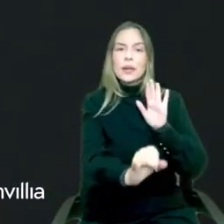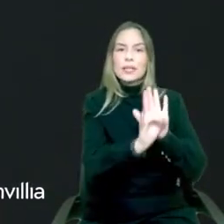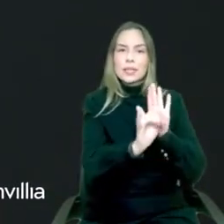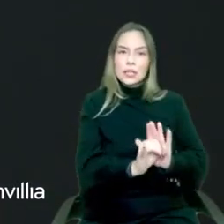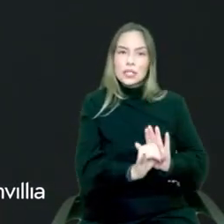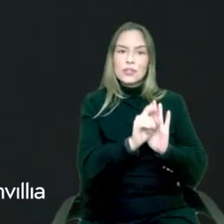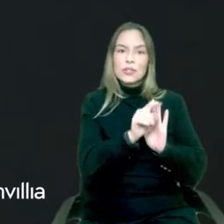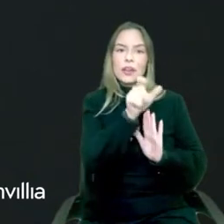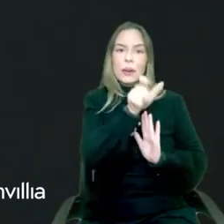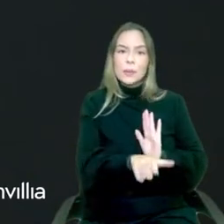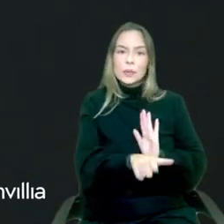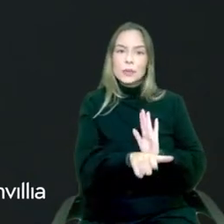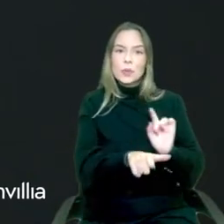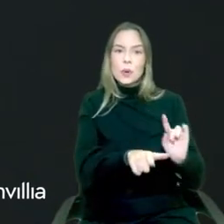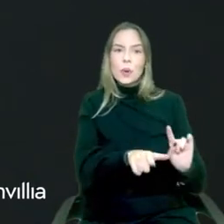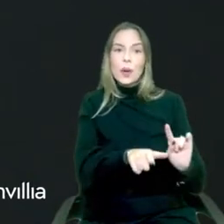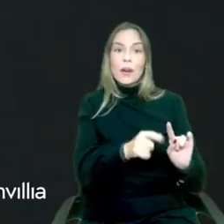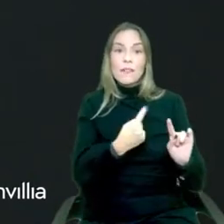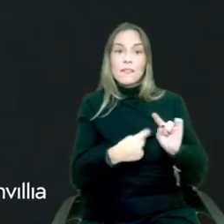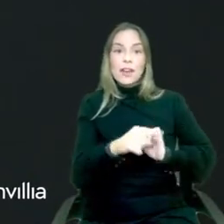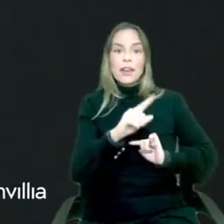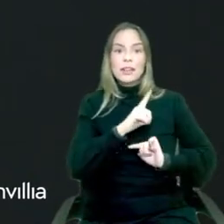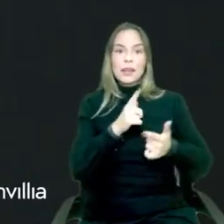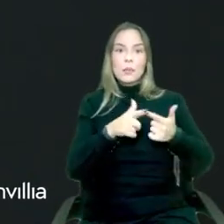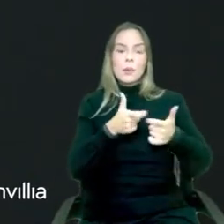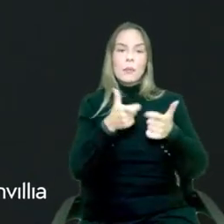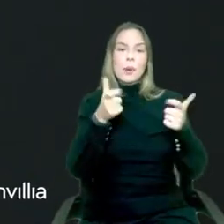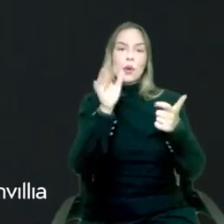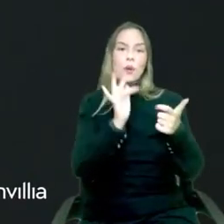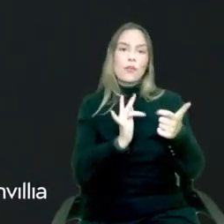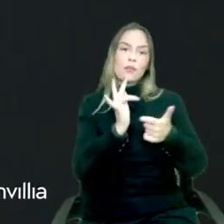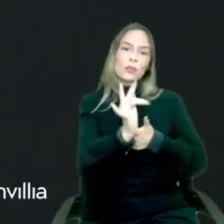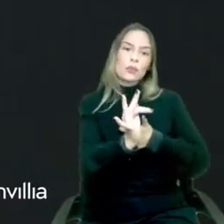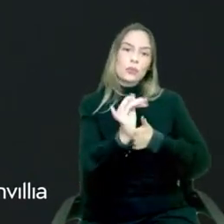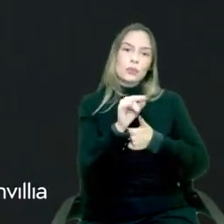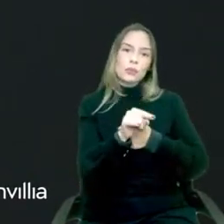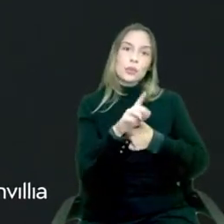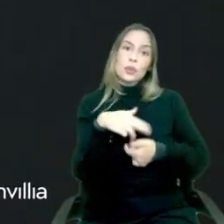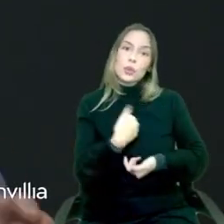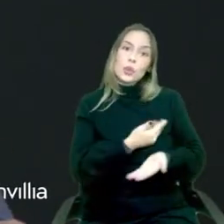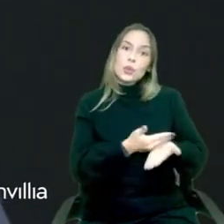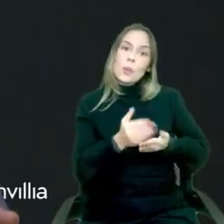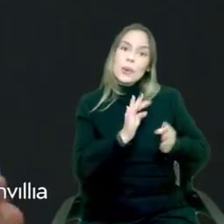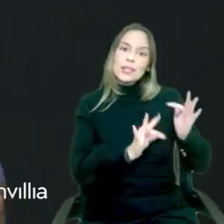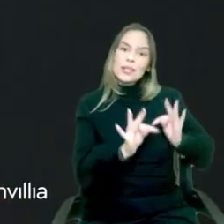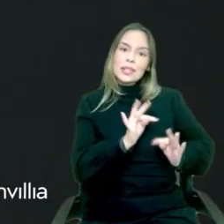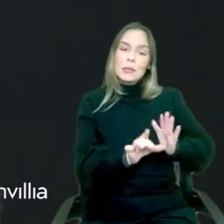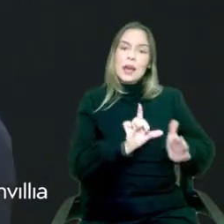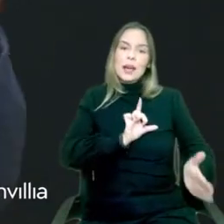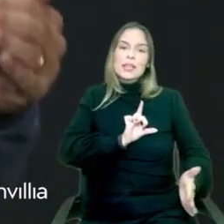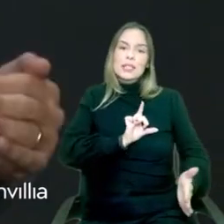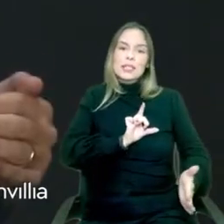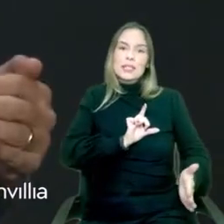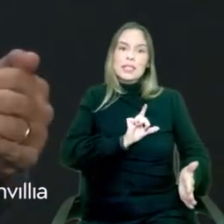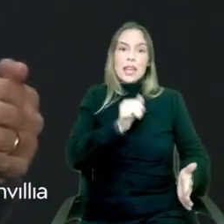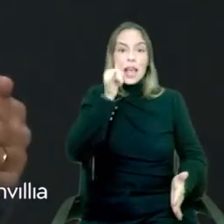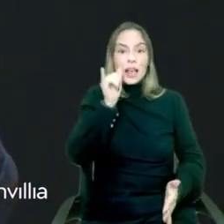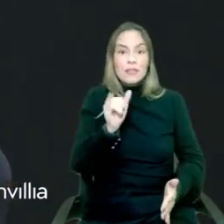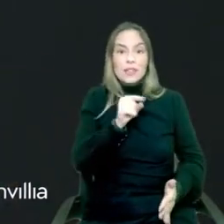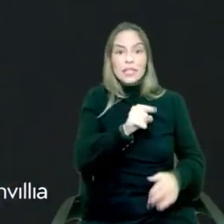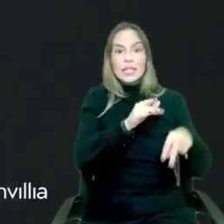big problem in the future. And we start the treatment before, and we avoid that this patient becomes a